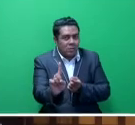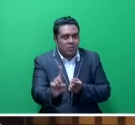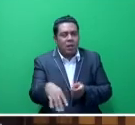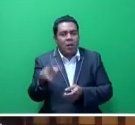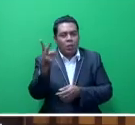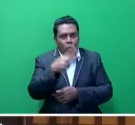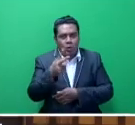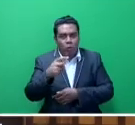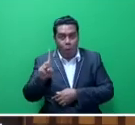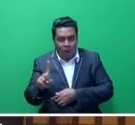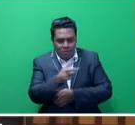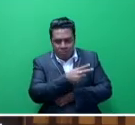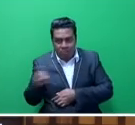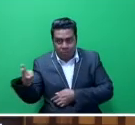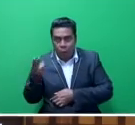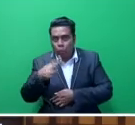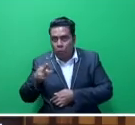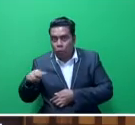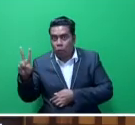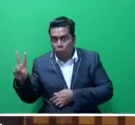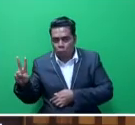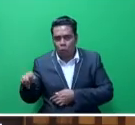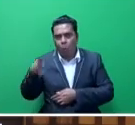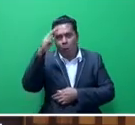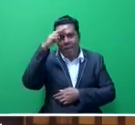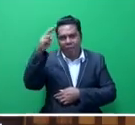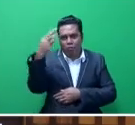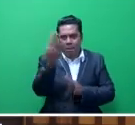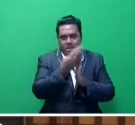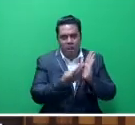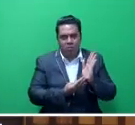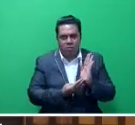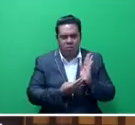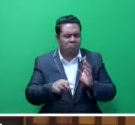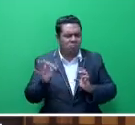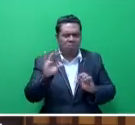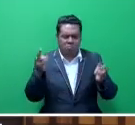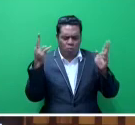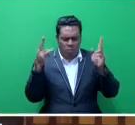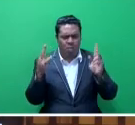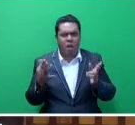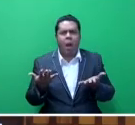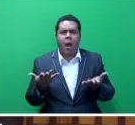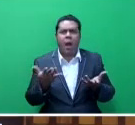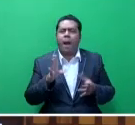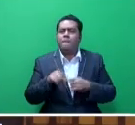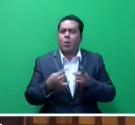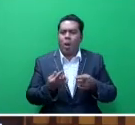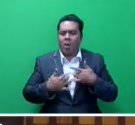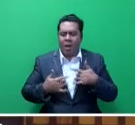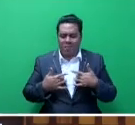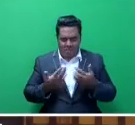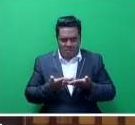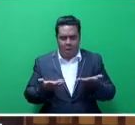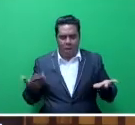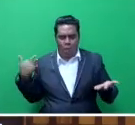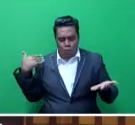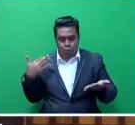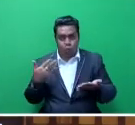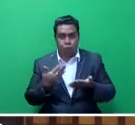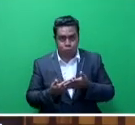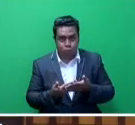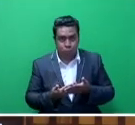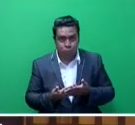2021-2022 National Budget. There is nothing ordinary, Mr. Speaker, sir, about our lives at this moment. Never has